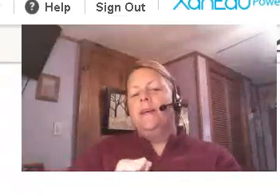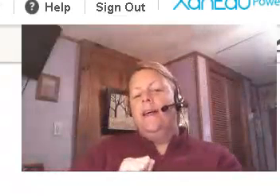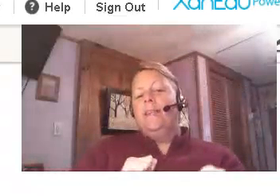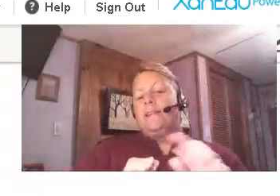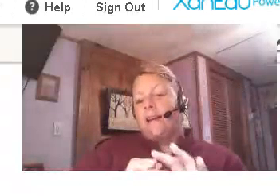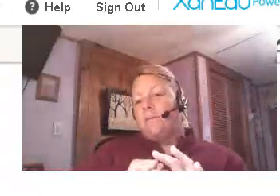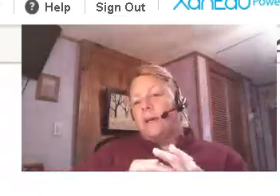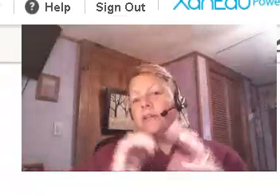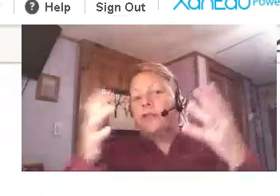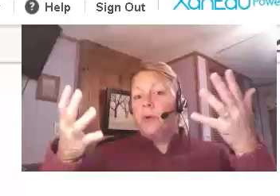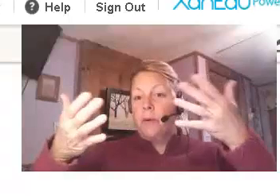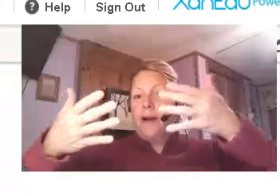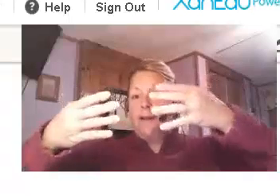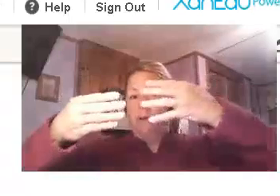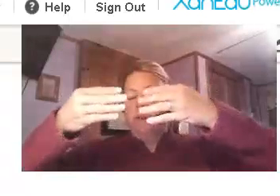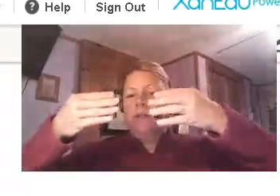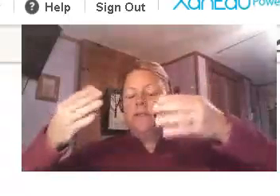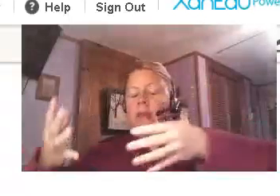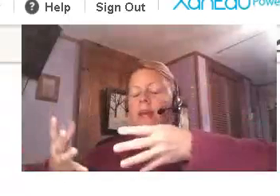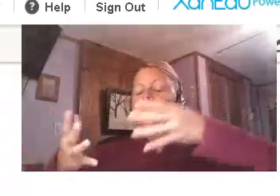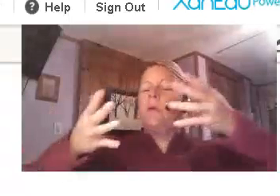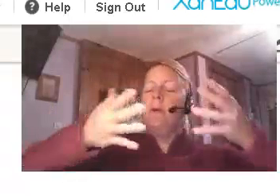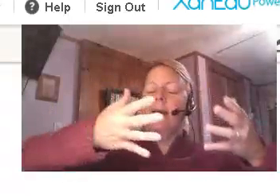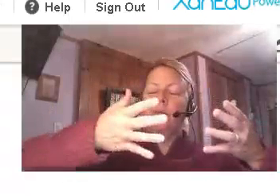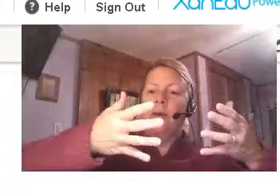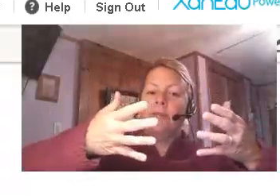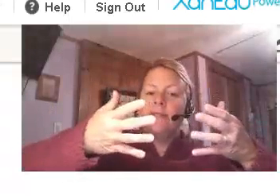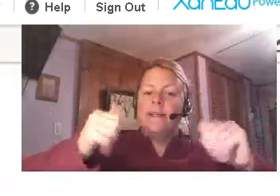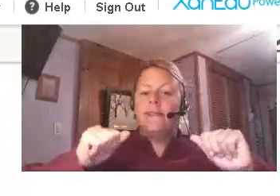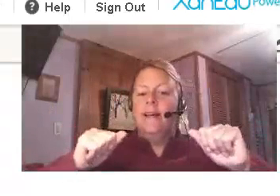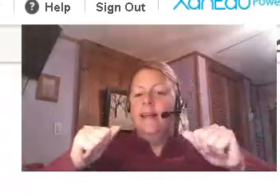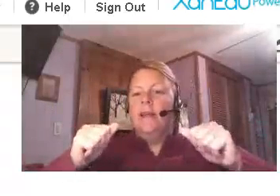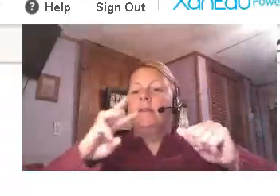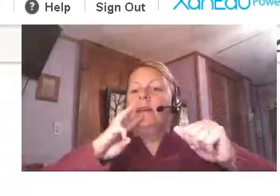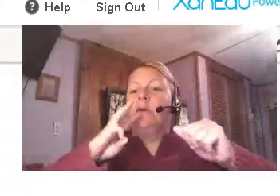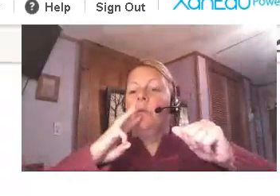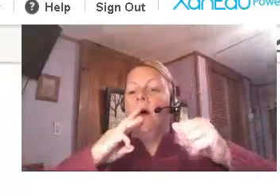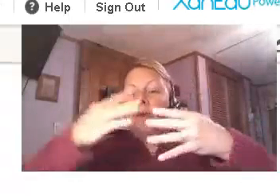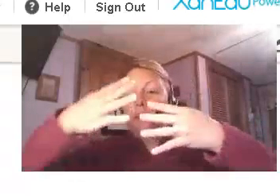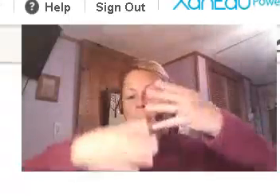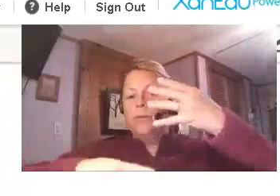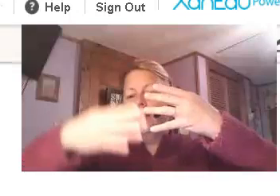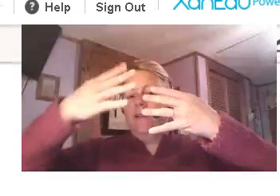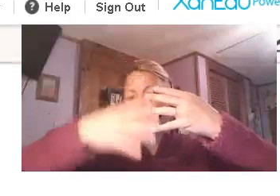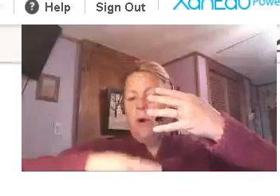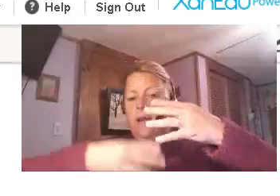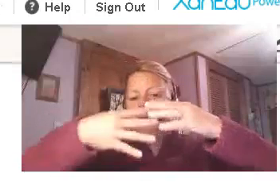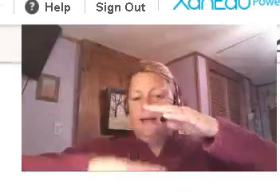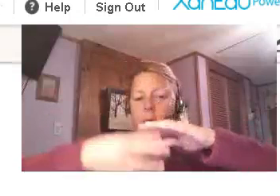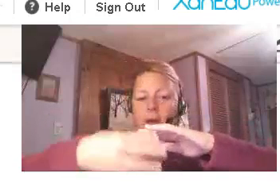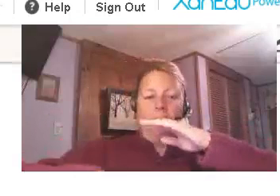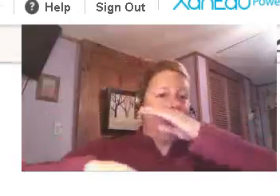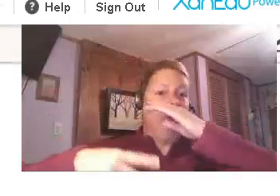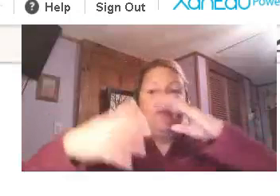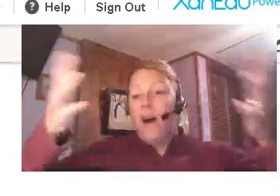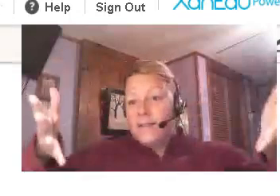So the second picture is correct, and it would, so they could always go back and reference this. They would see, and it's